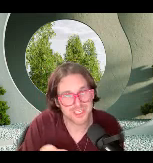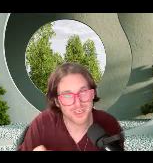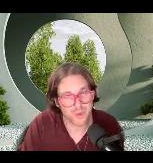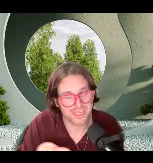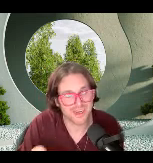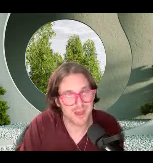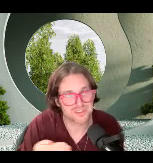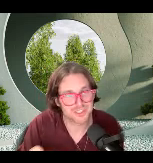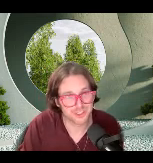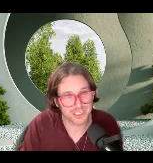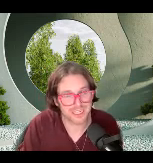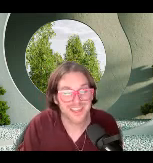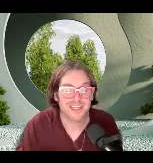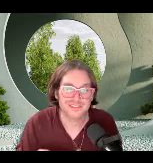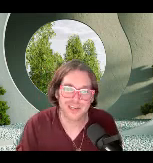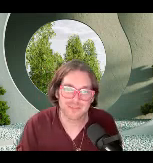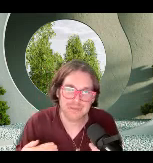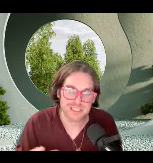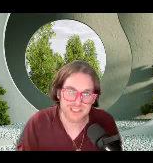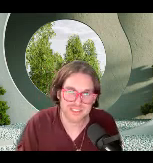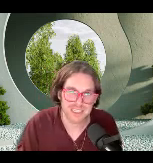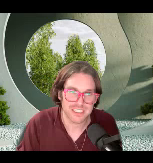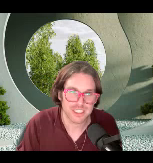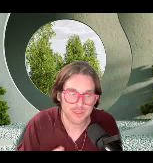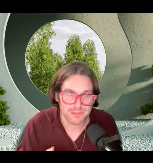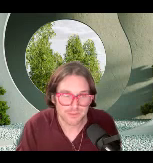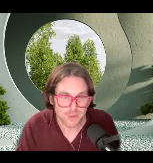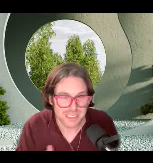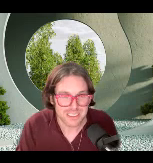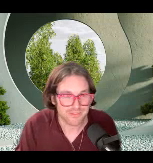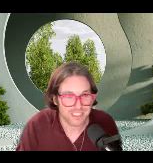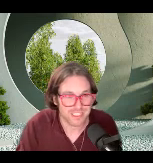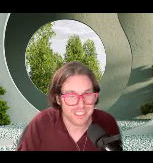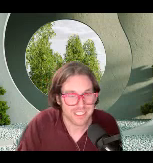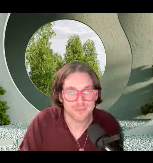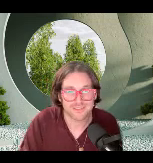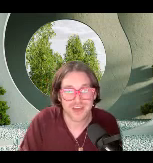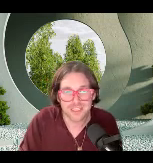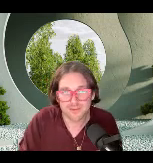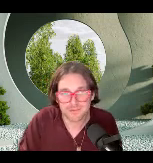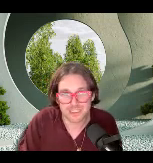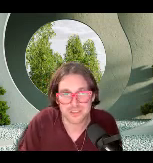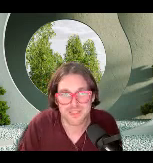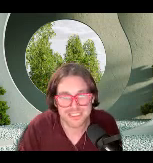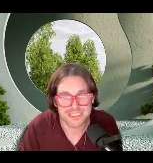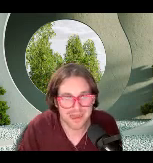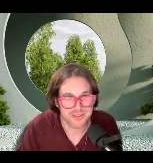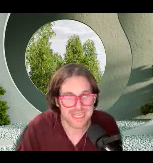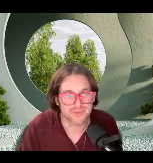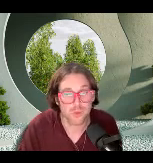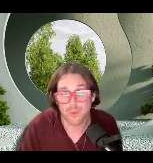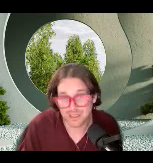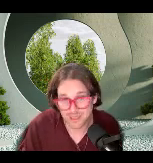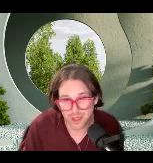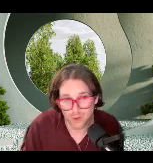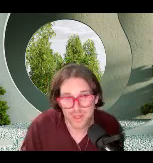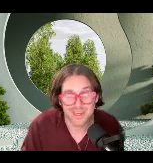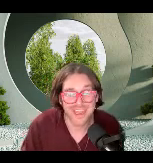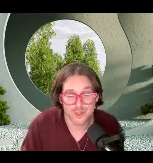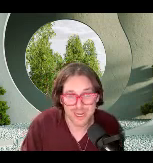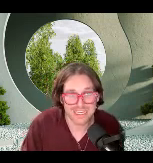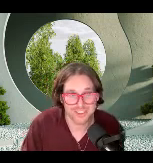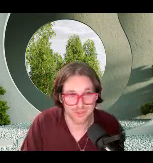for perception when it comes to learning. Sometimes it just takes a little bit of creativity and a little bit of uncomfort as we step outside of what